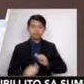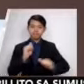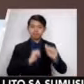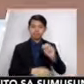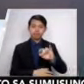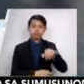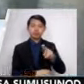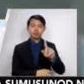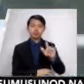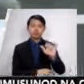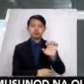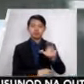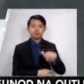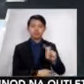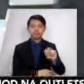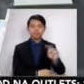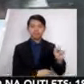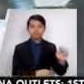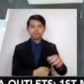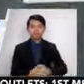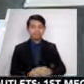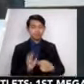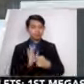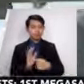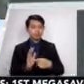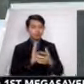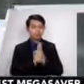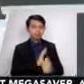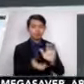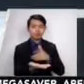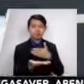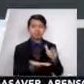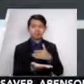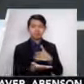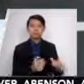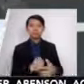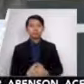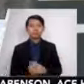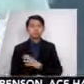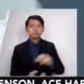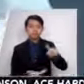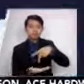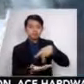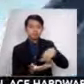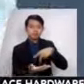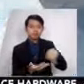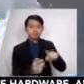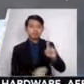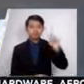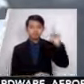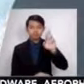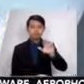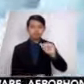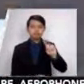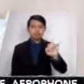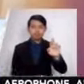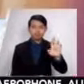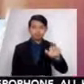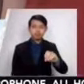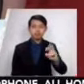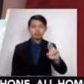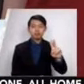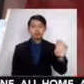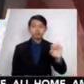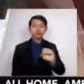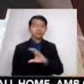vocal prowess at powerhouse dance moves nina Raver Cruz, Miguel Tan Felix, at Rochelle Pangilinan.